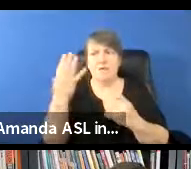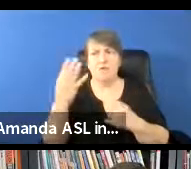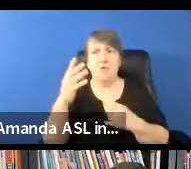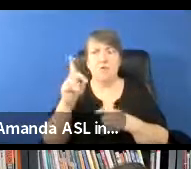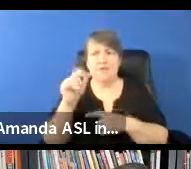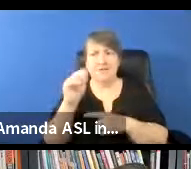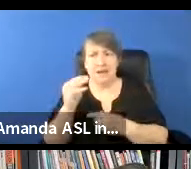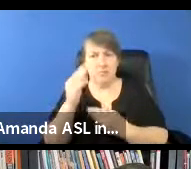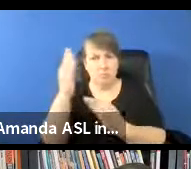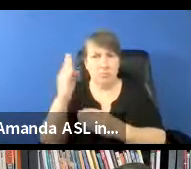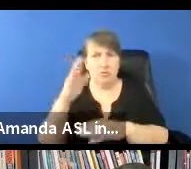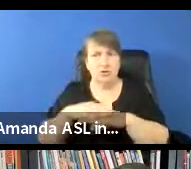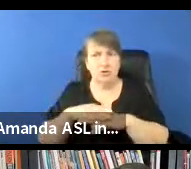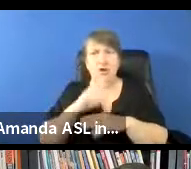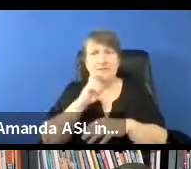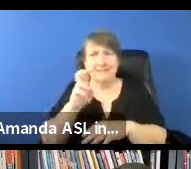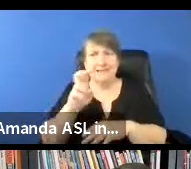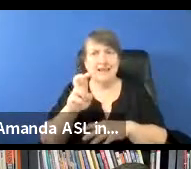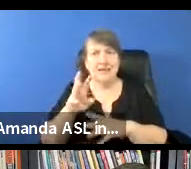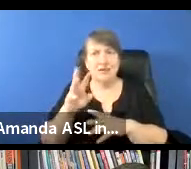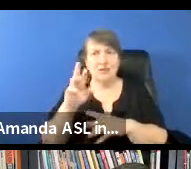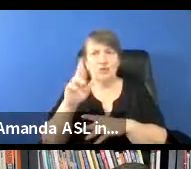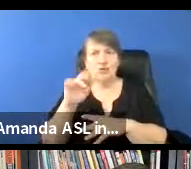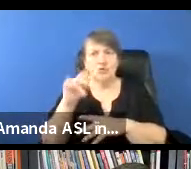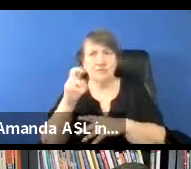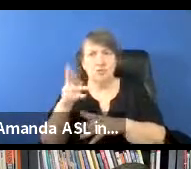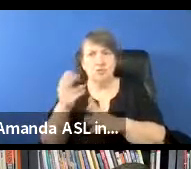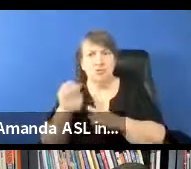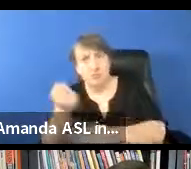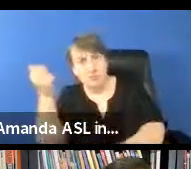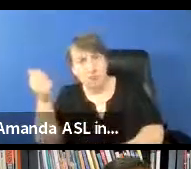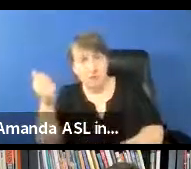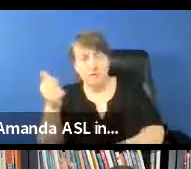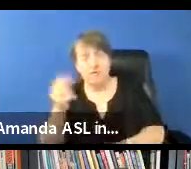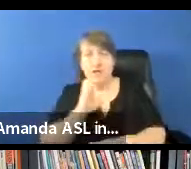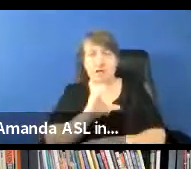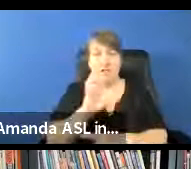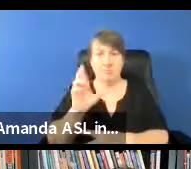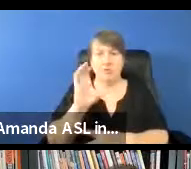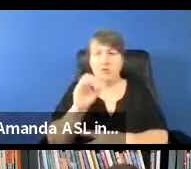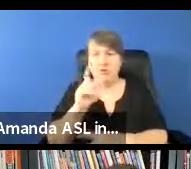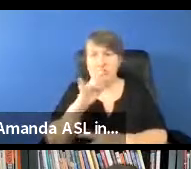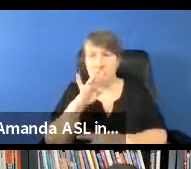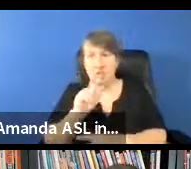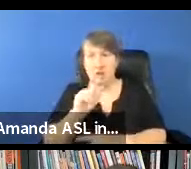Snake River removed. The Columbia River is the largest